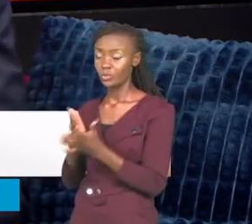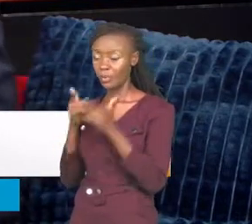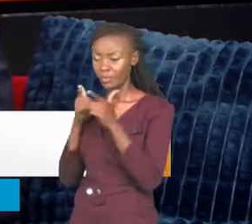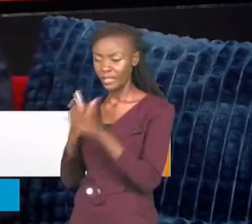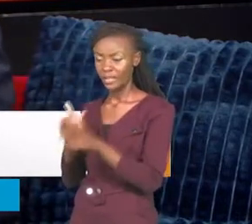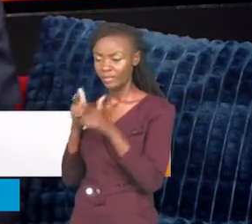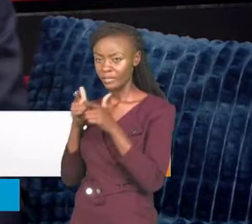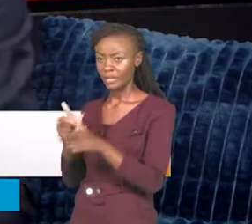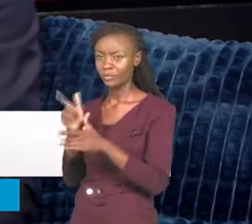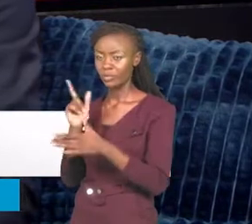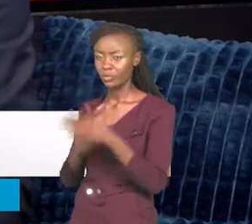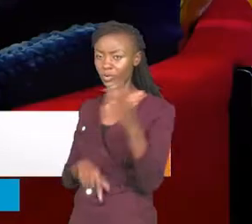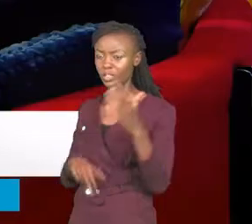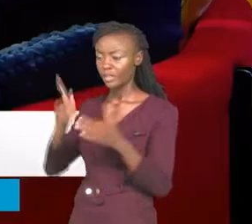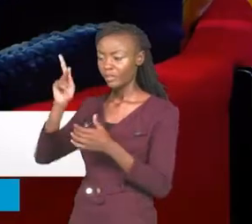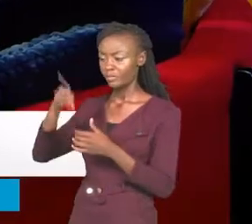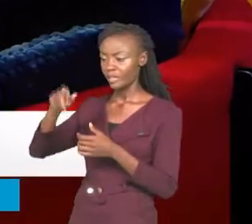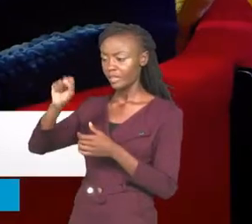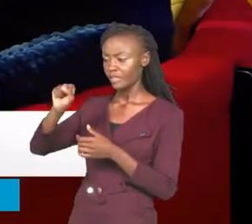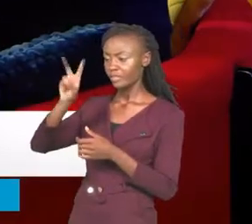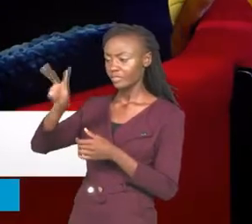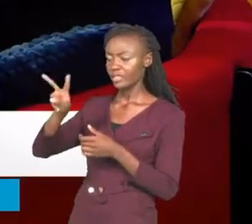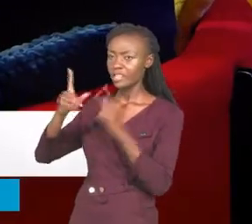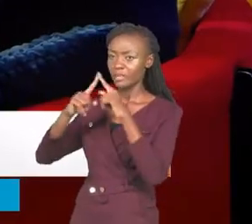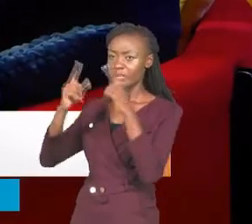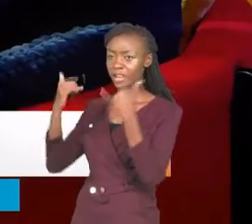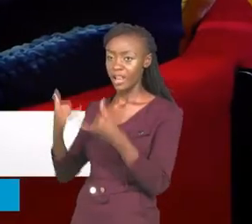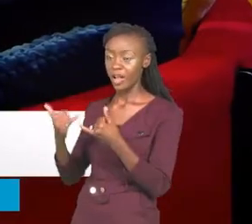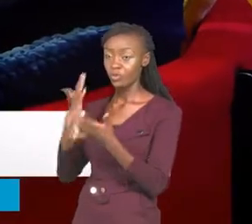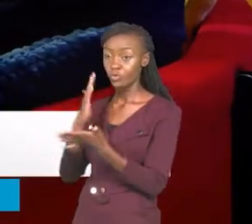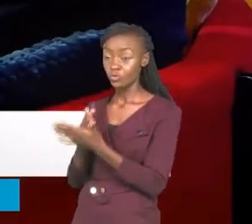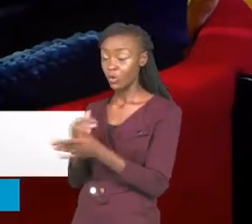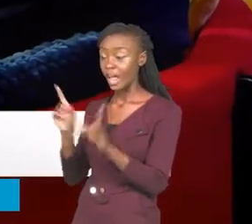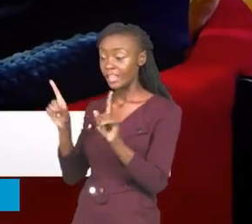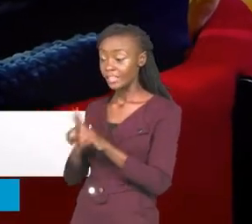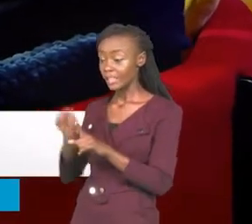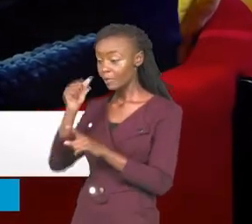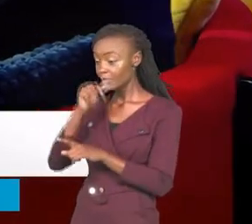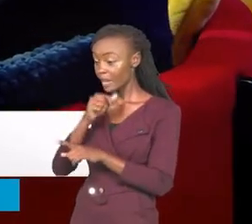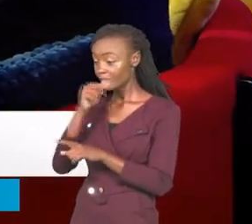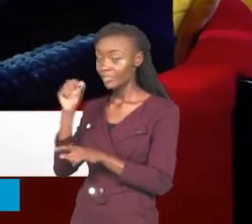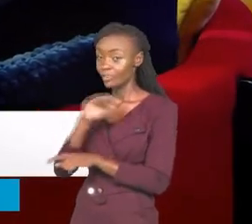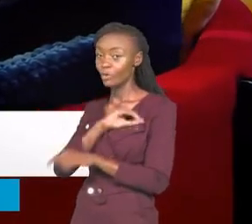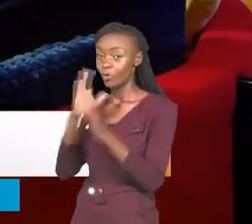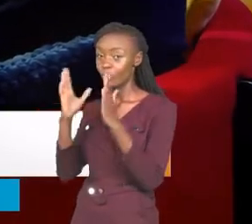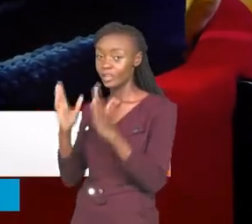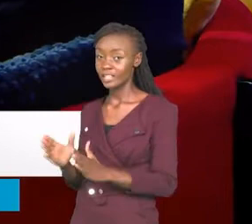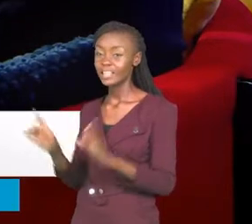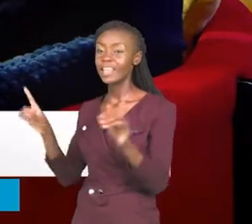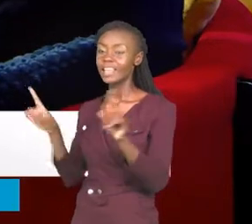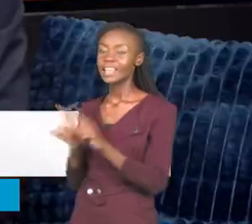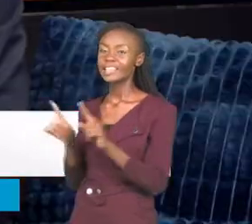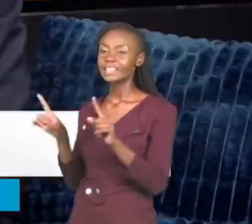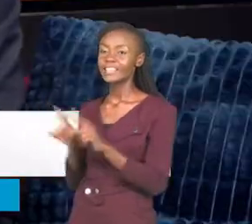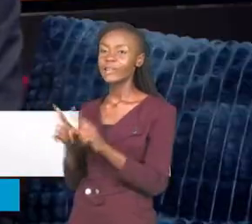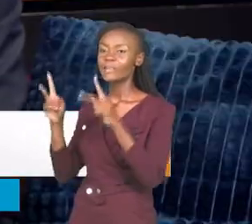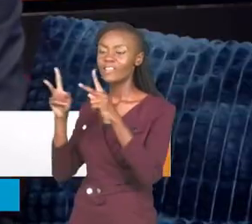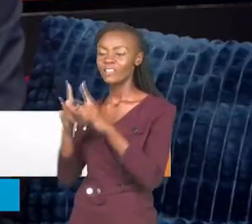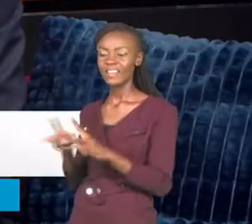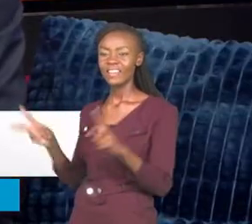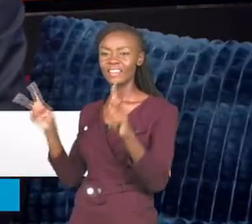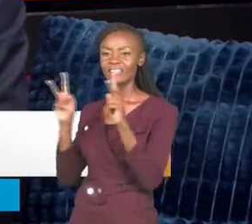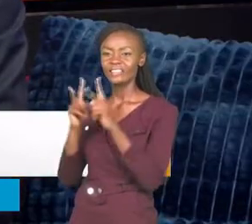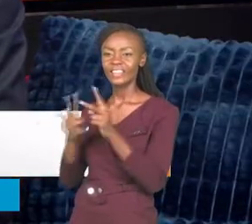the PSVs. And it's coming out that private owners are actually very,